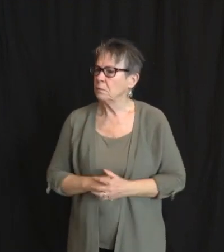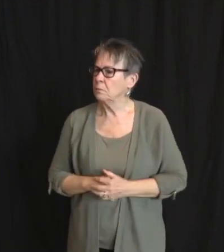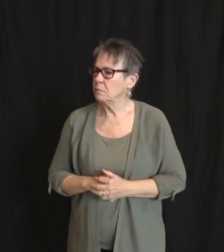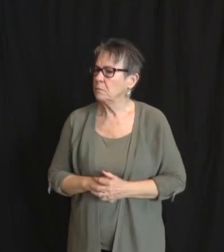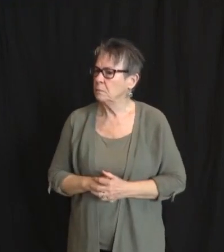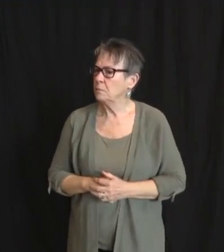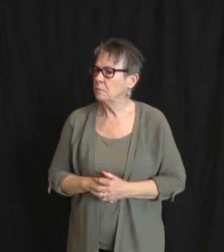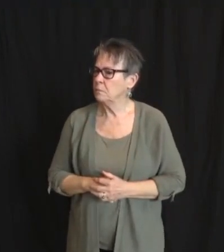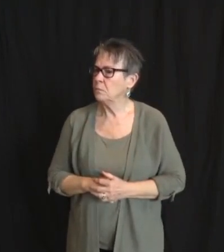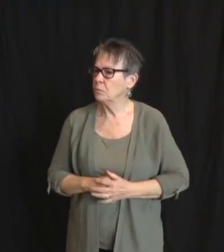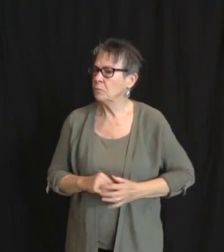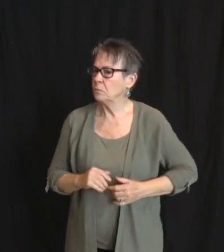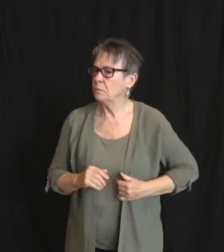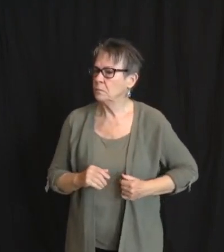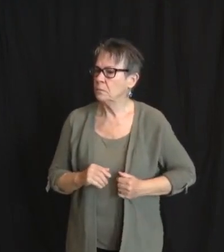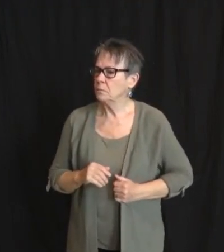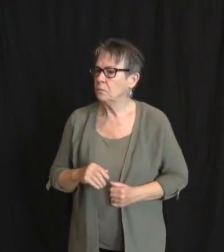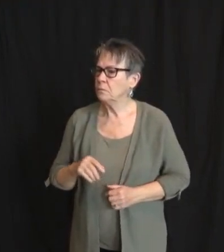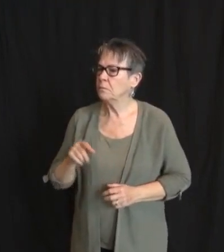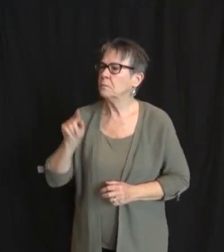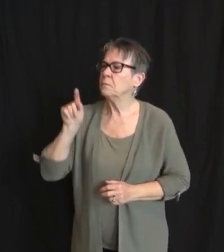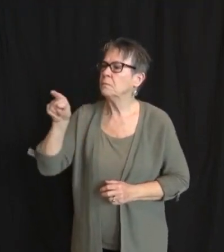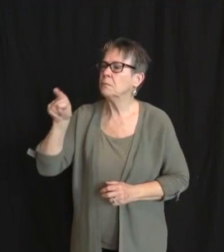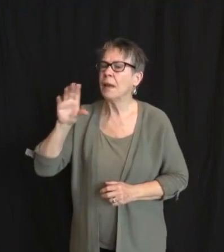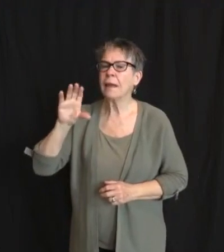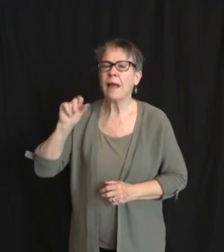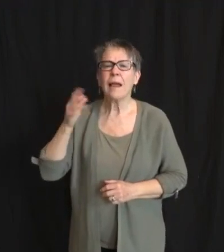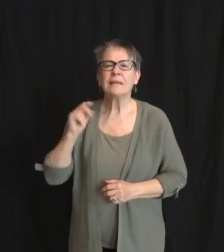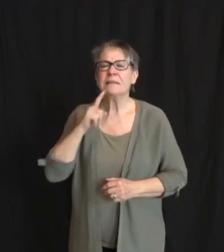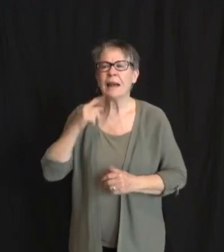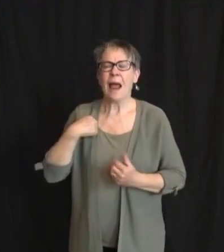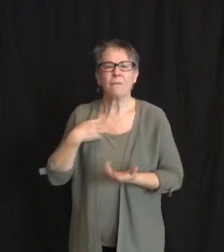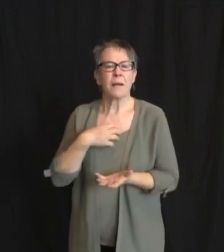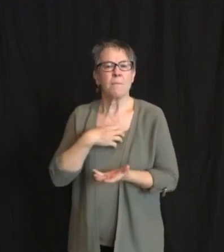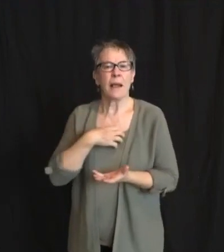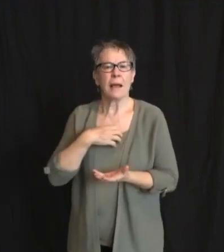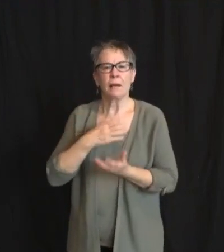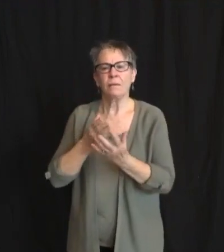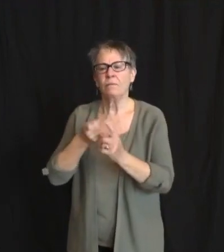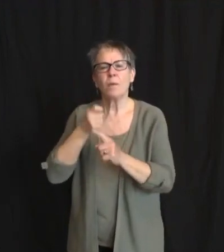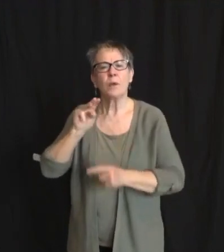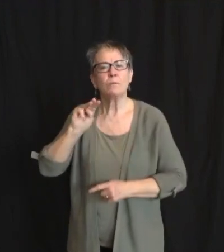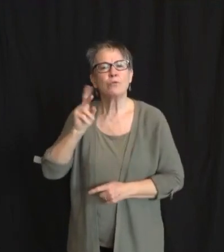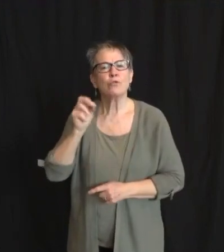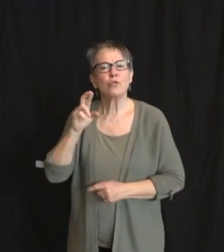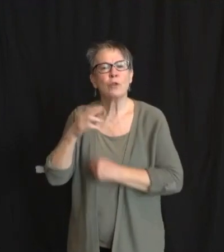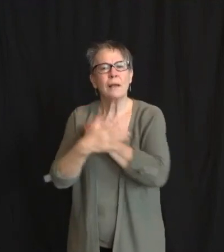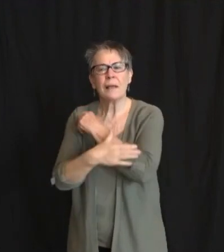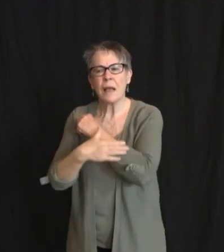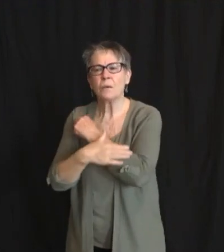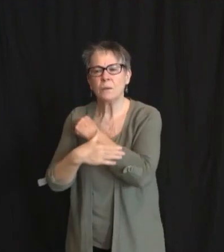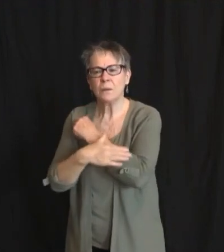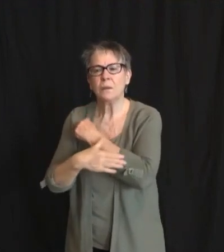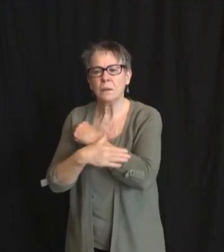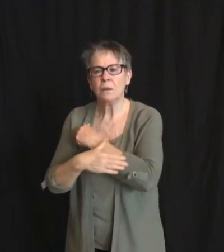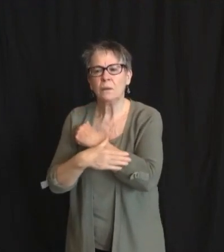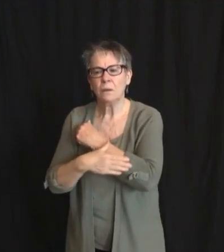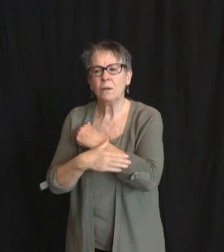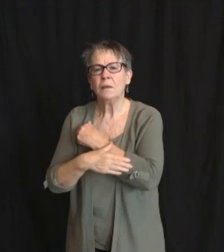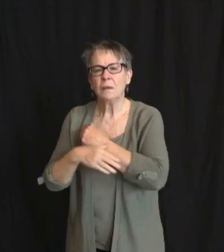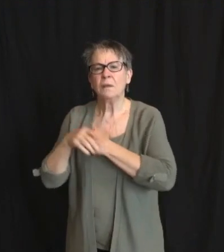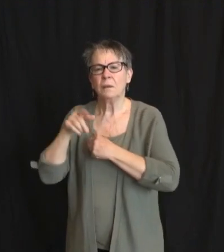Thank you. And by the way, we're going to be, and Pat, is it fair to say, again, I wish folks would protest from home and virtually,